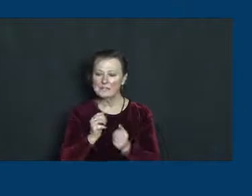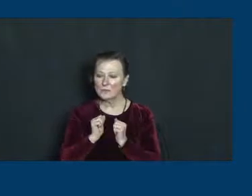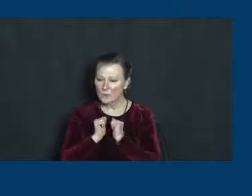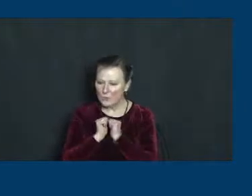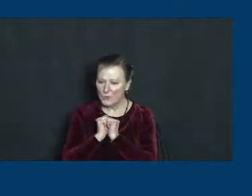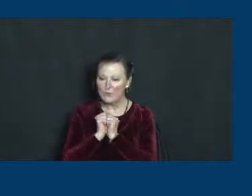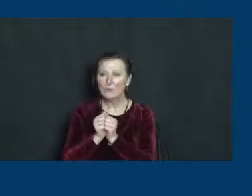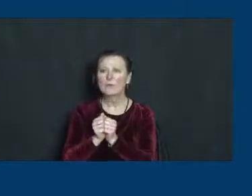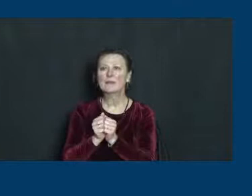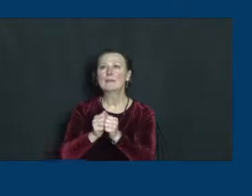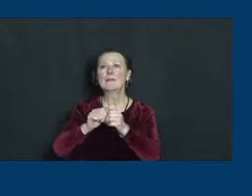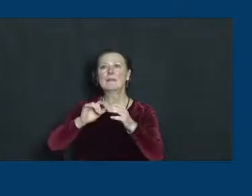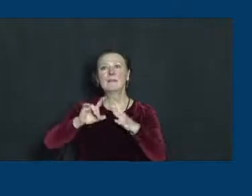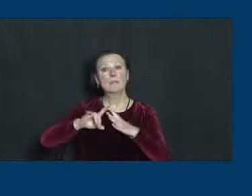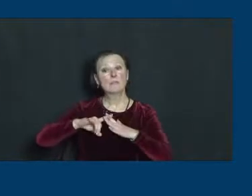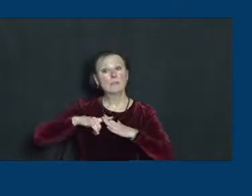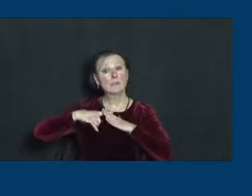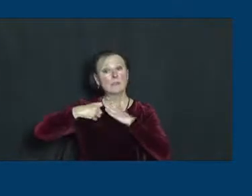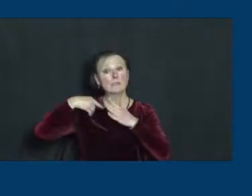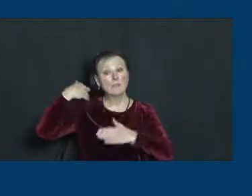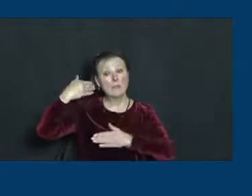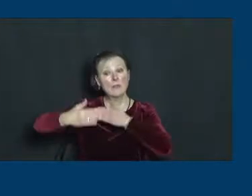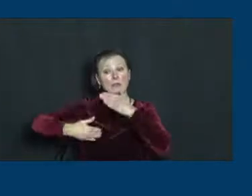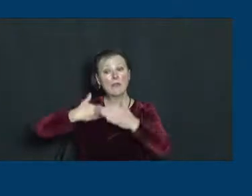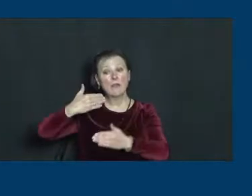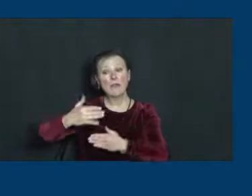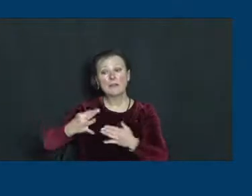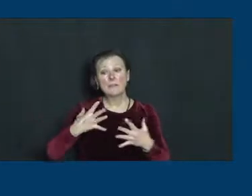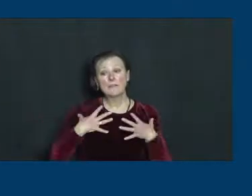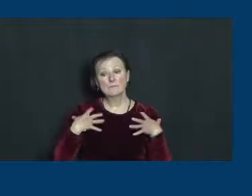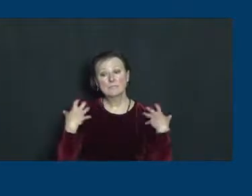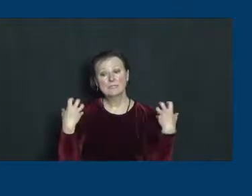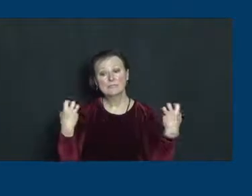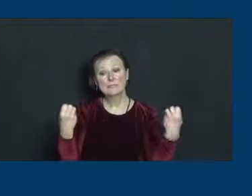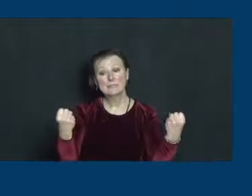face, with the dawn of